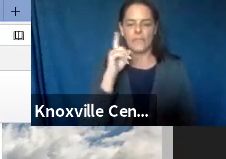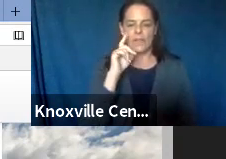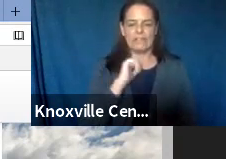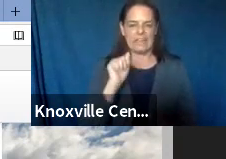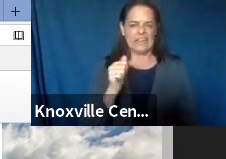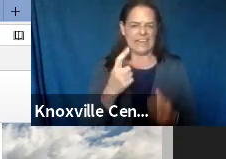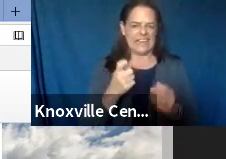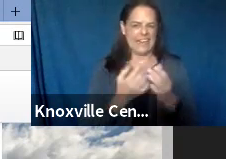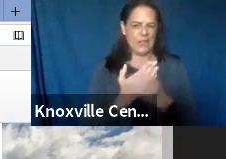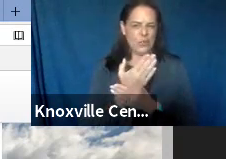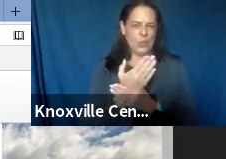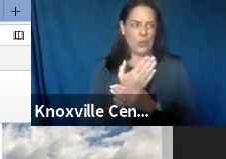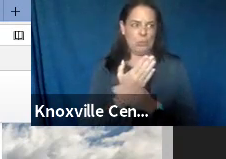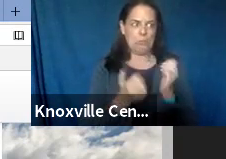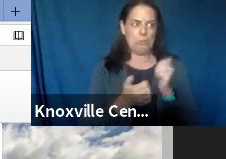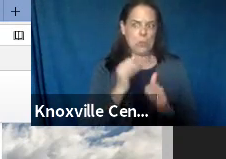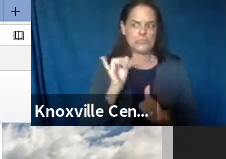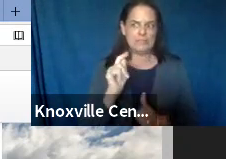it.